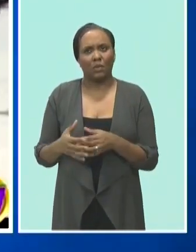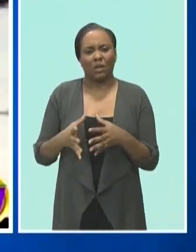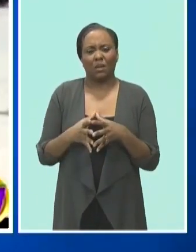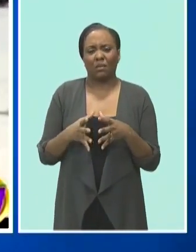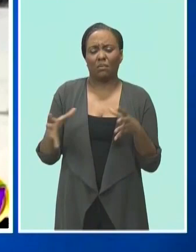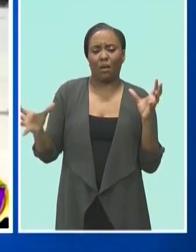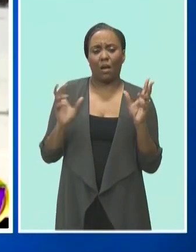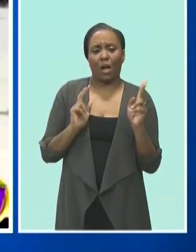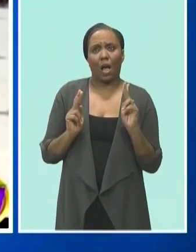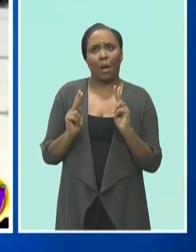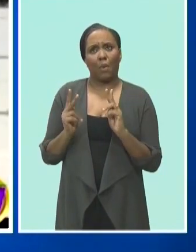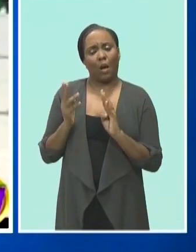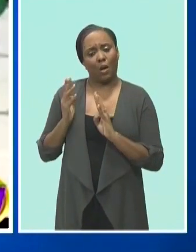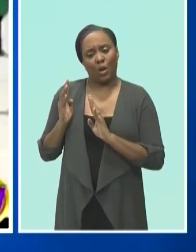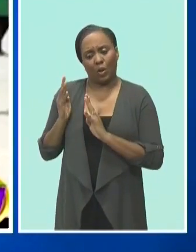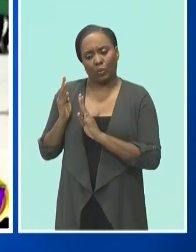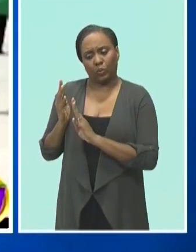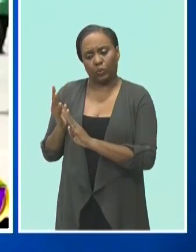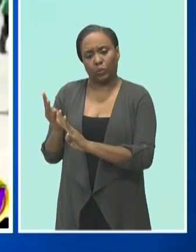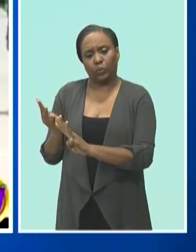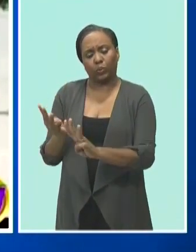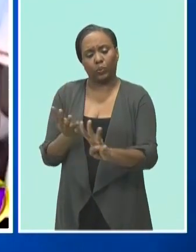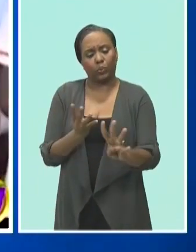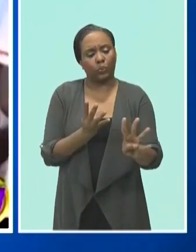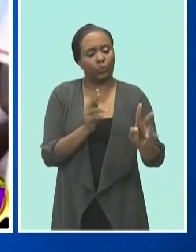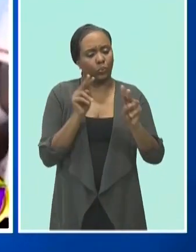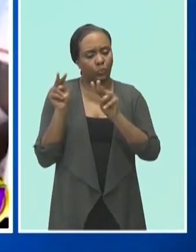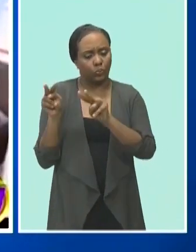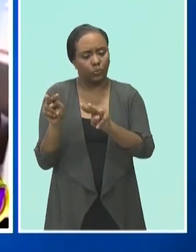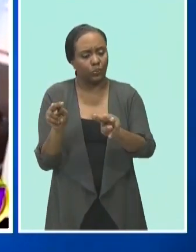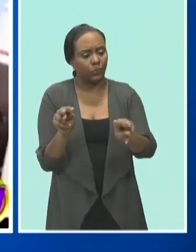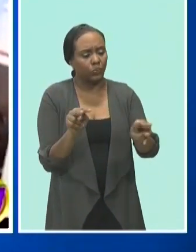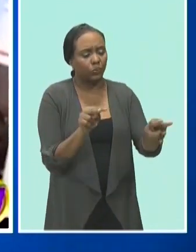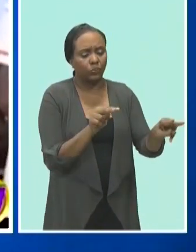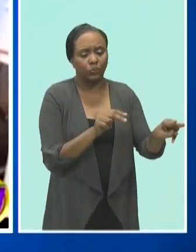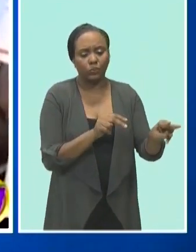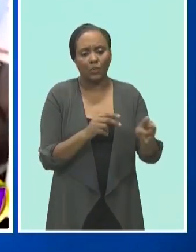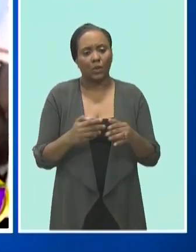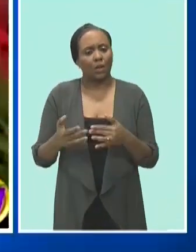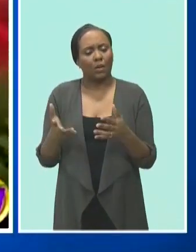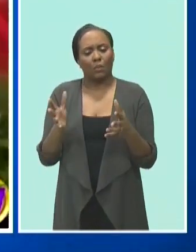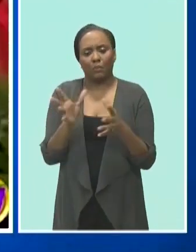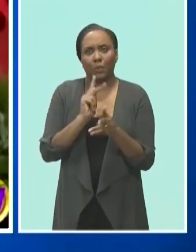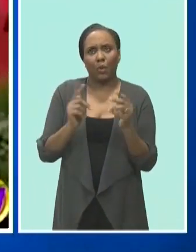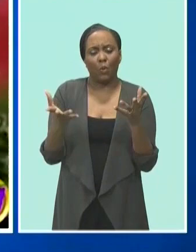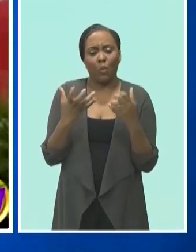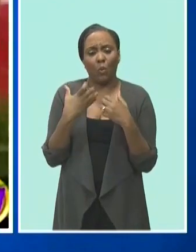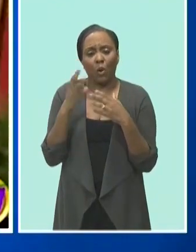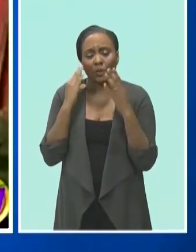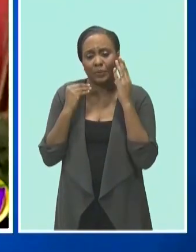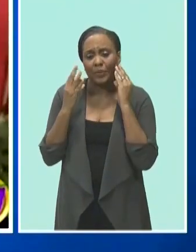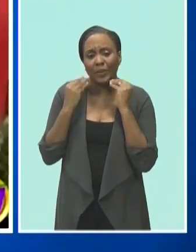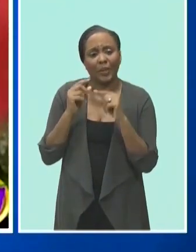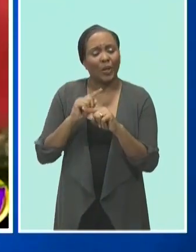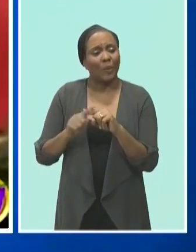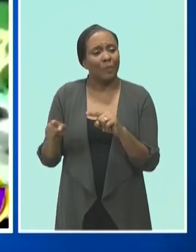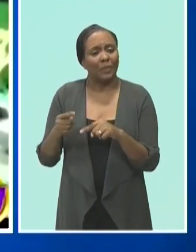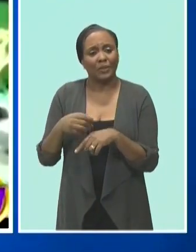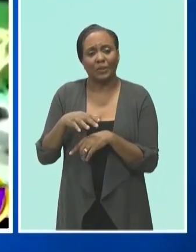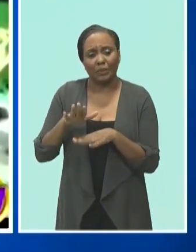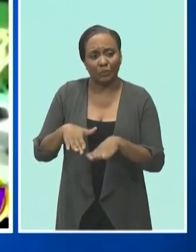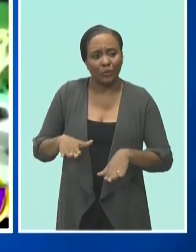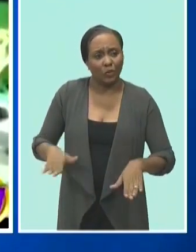strong turnout. Everyone wanted to be a part of the experience, even those too young to know what to look